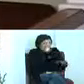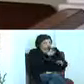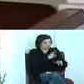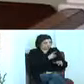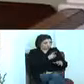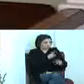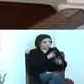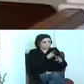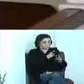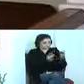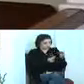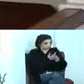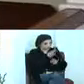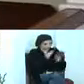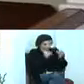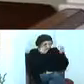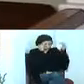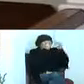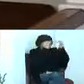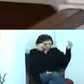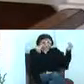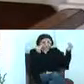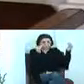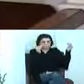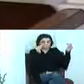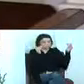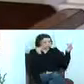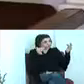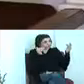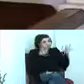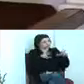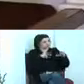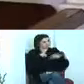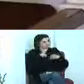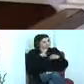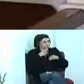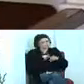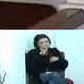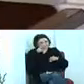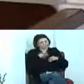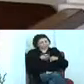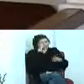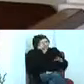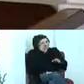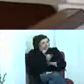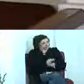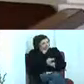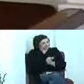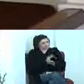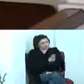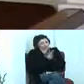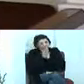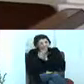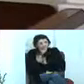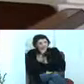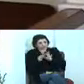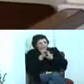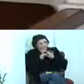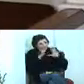your next level, take a leap of faith to become